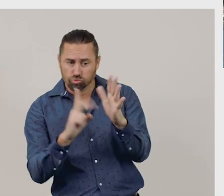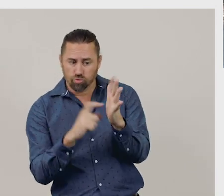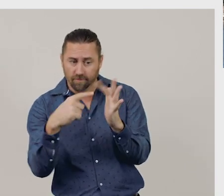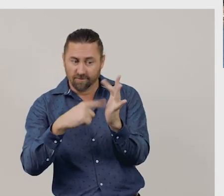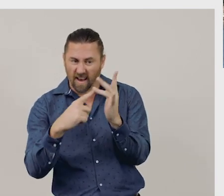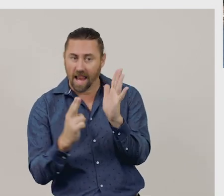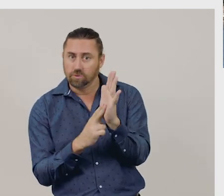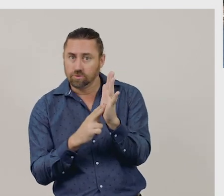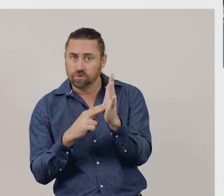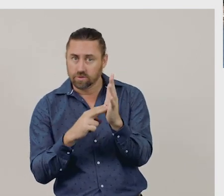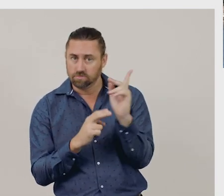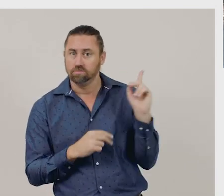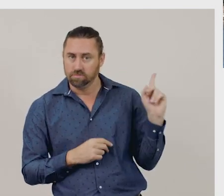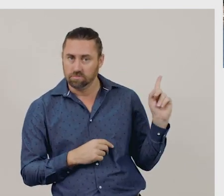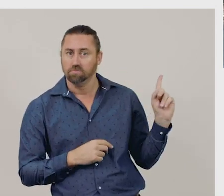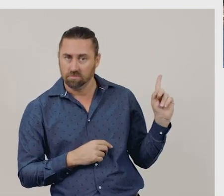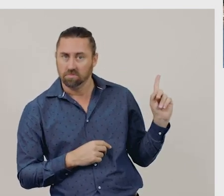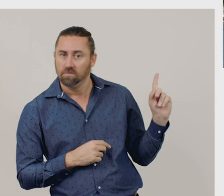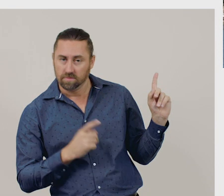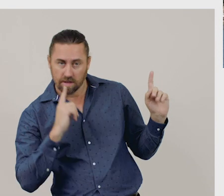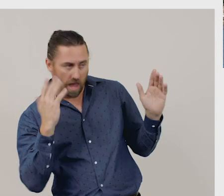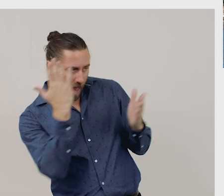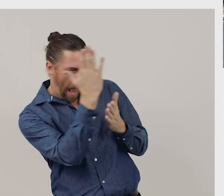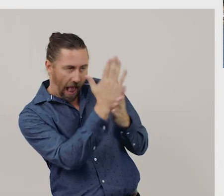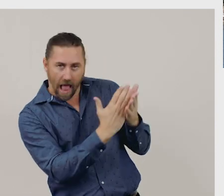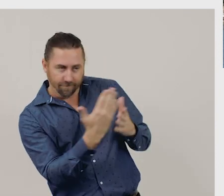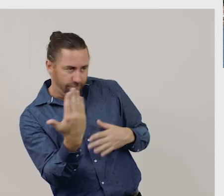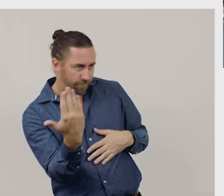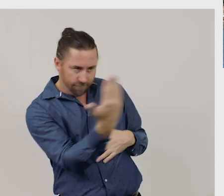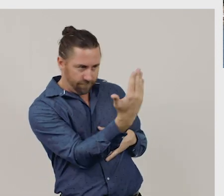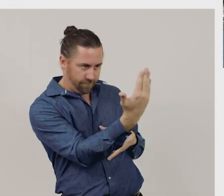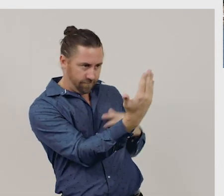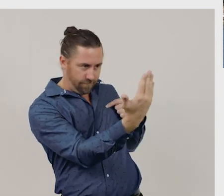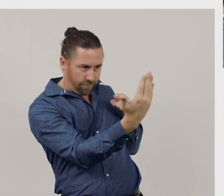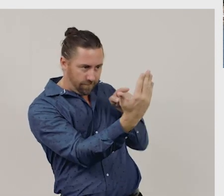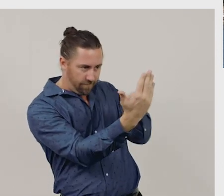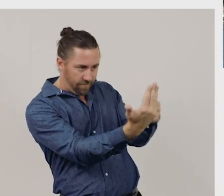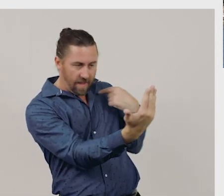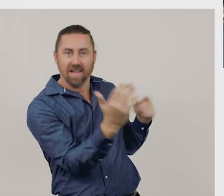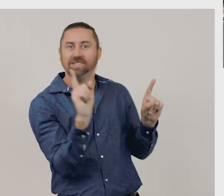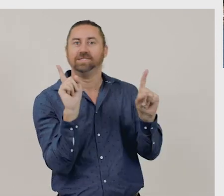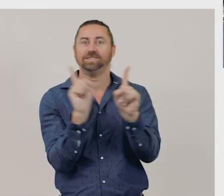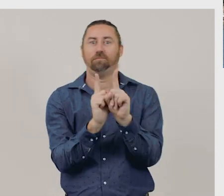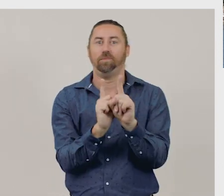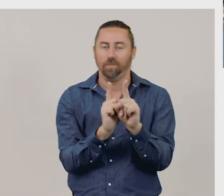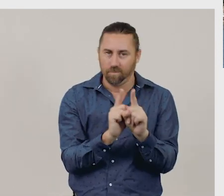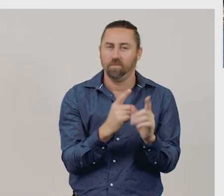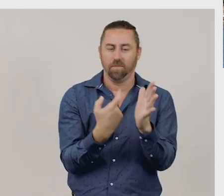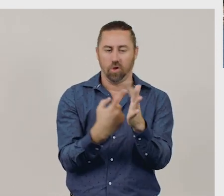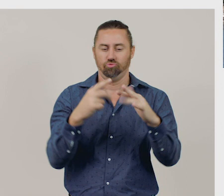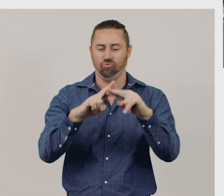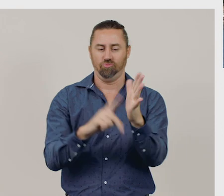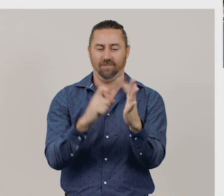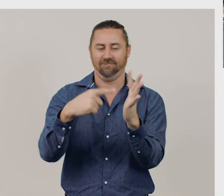Yes, I can draw a line here and see that it is the same on one side as the other. So it has